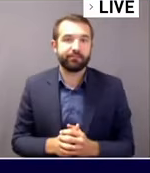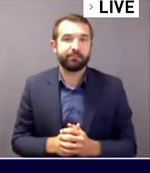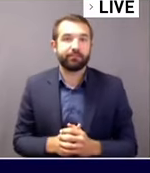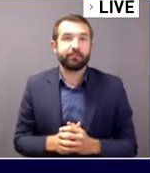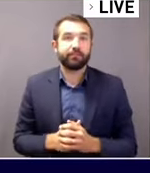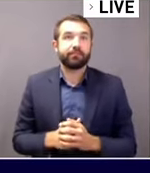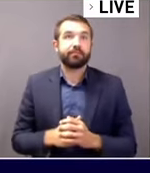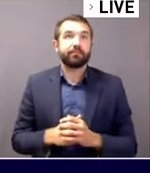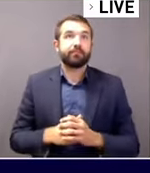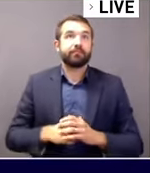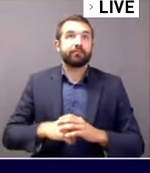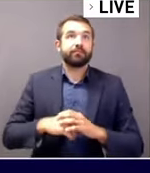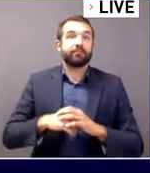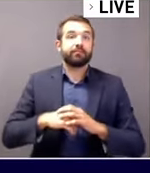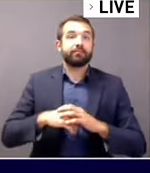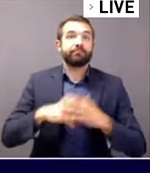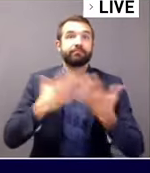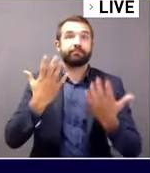cases,